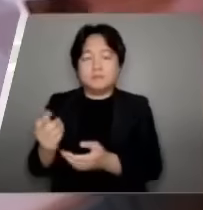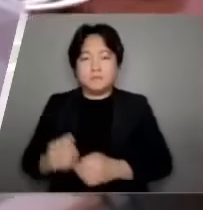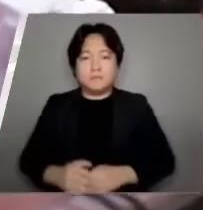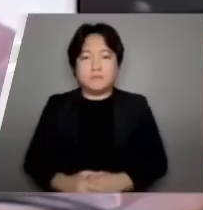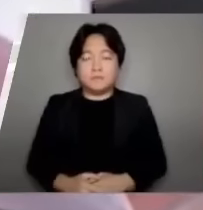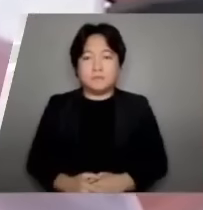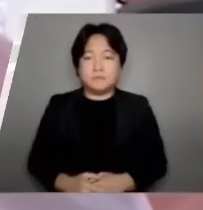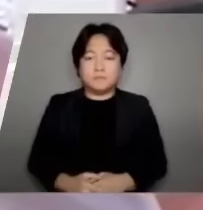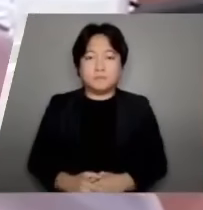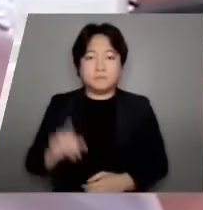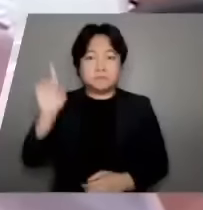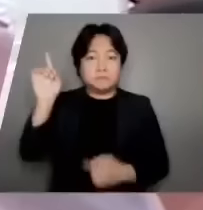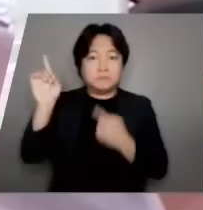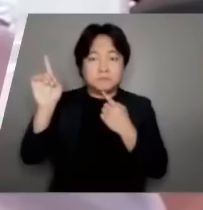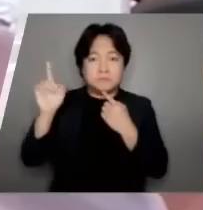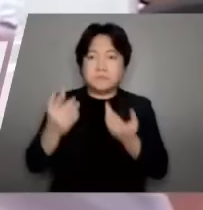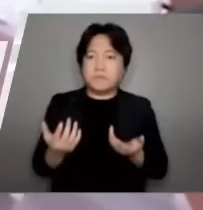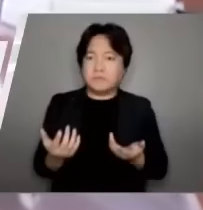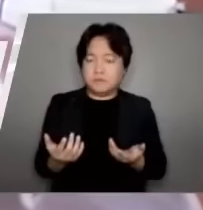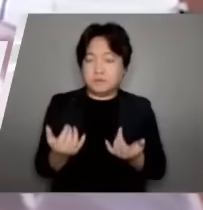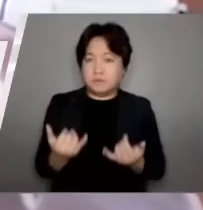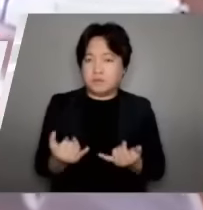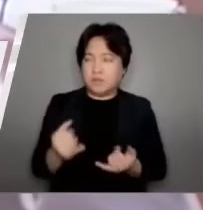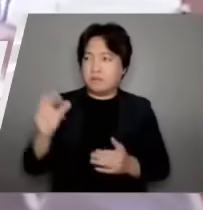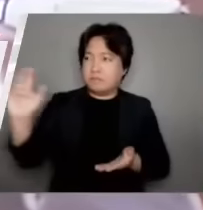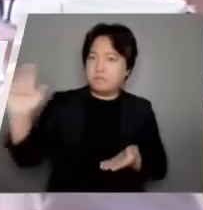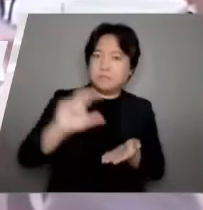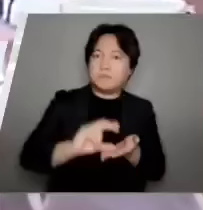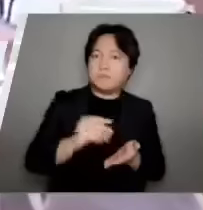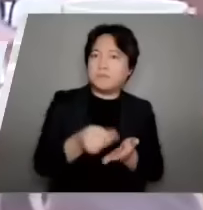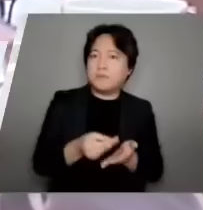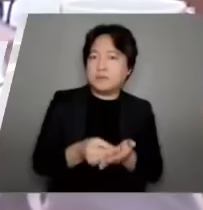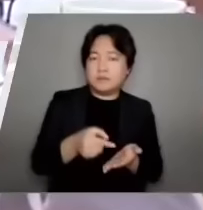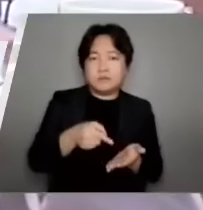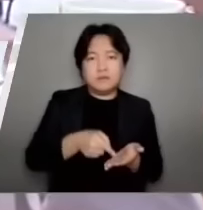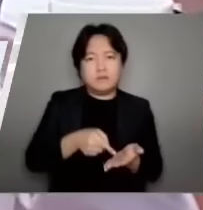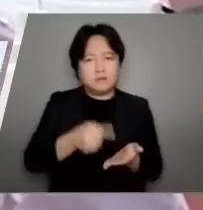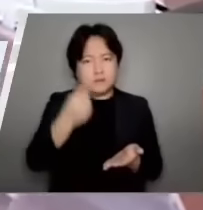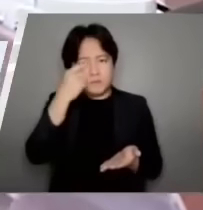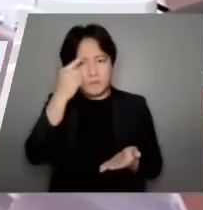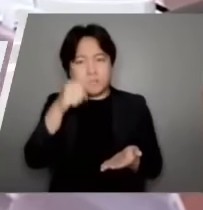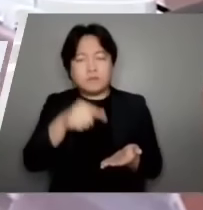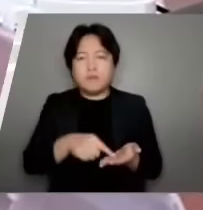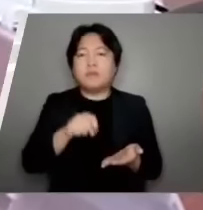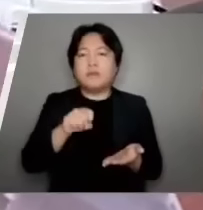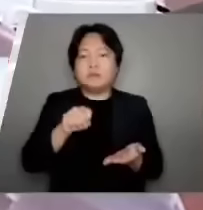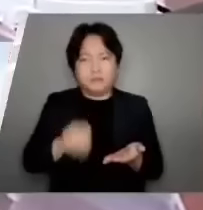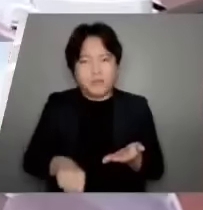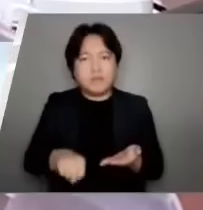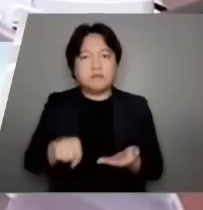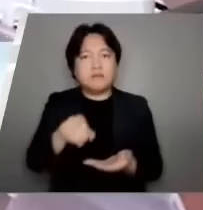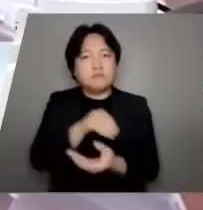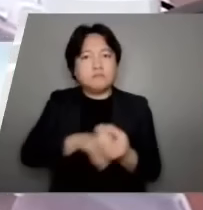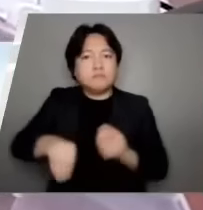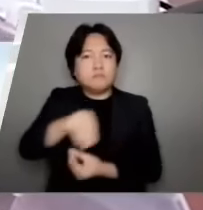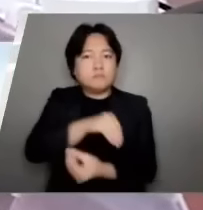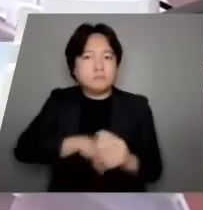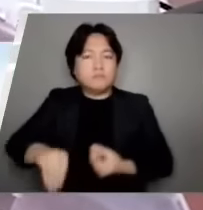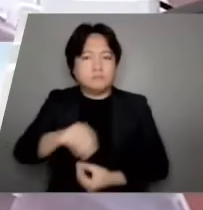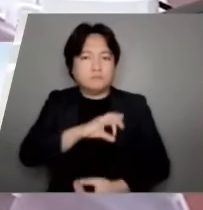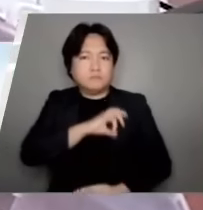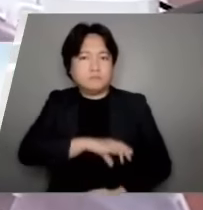foregone investment due to crime. We also have foregone revenues from tourism because basically